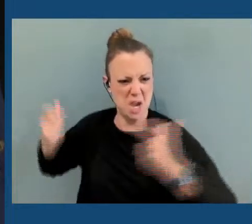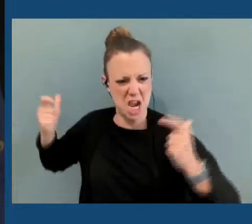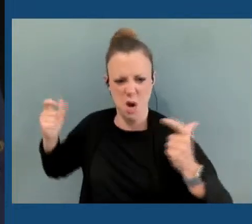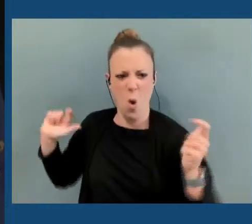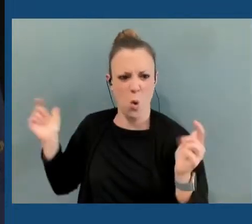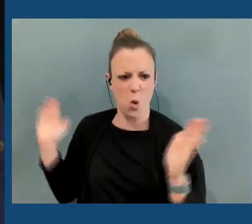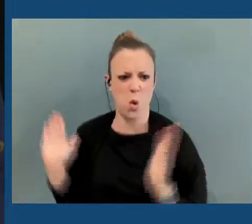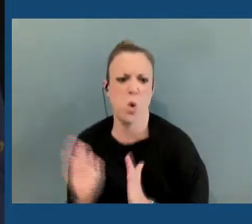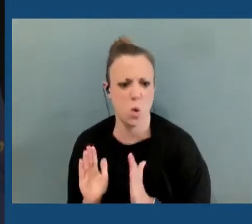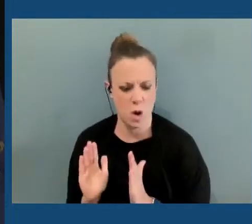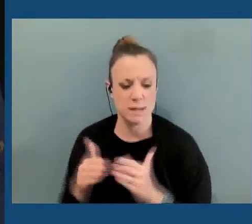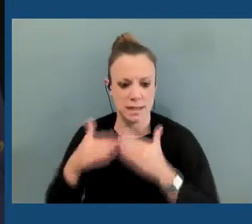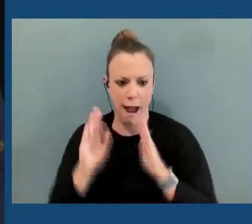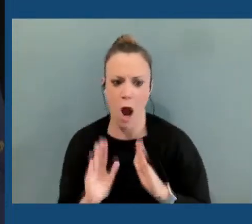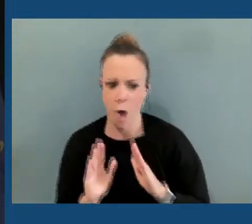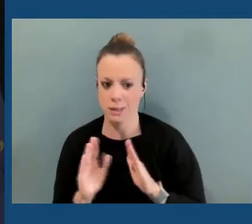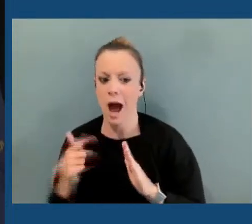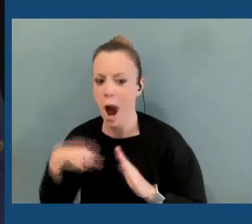to be in that